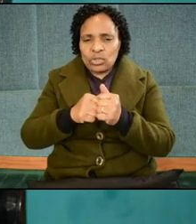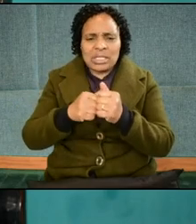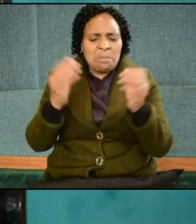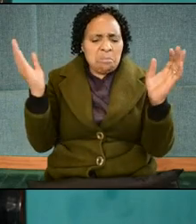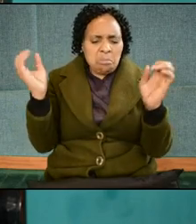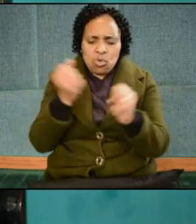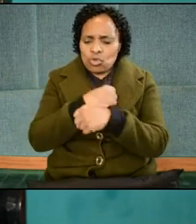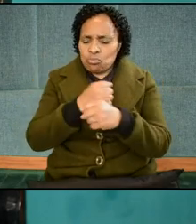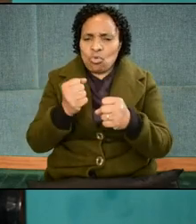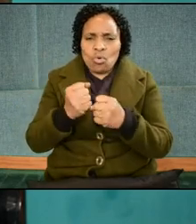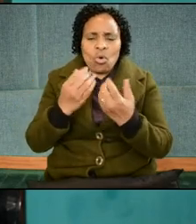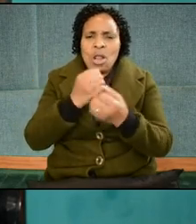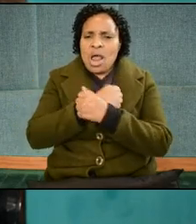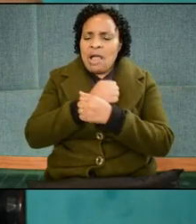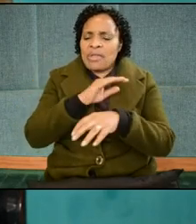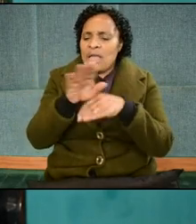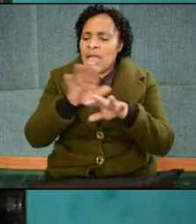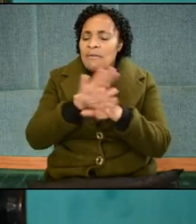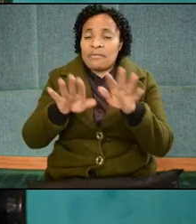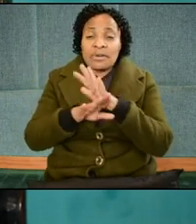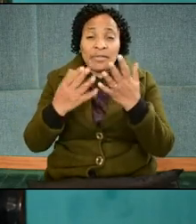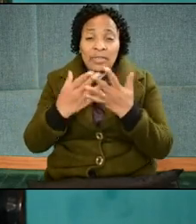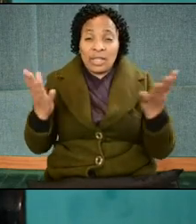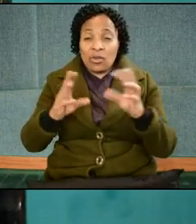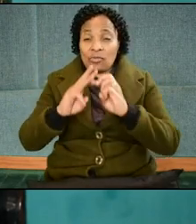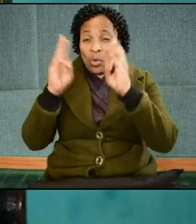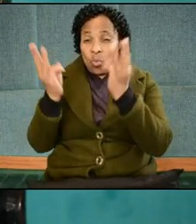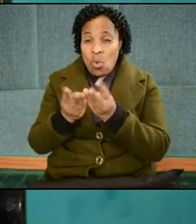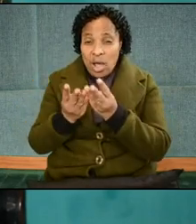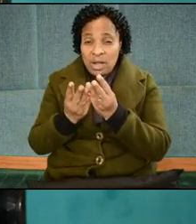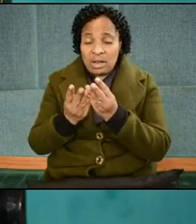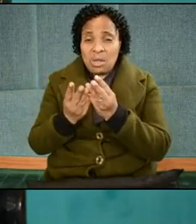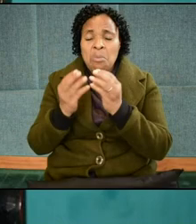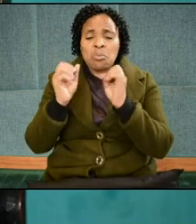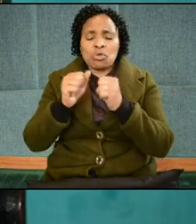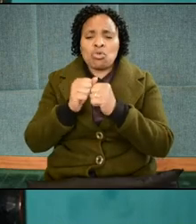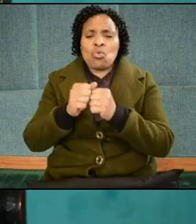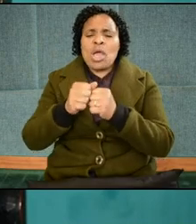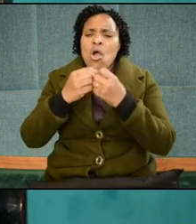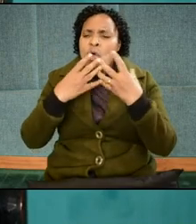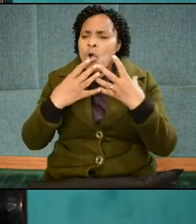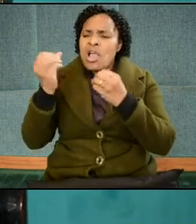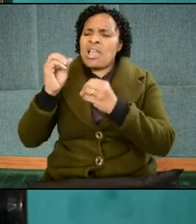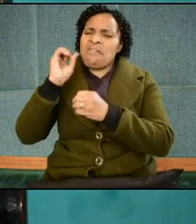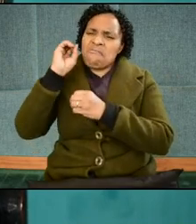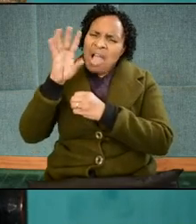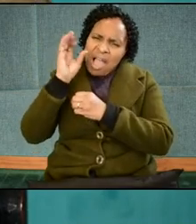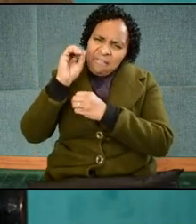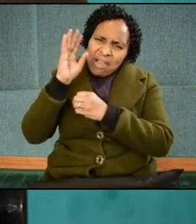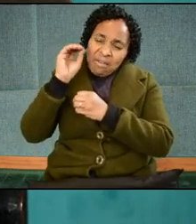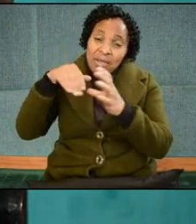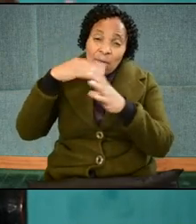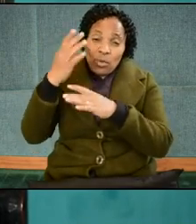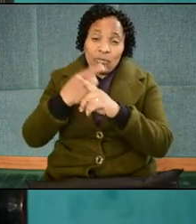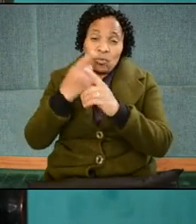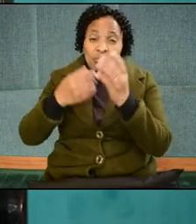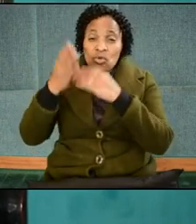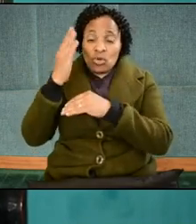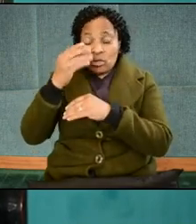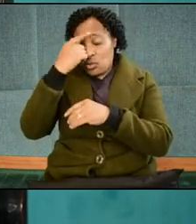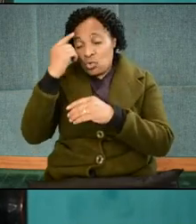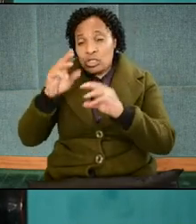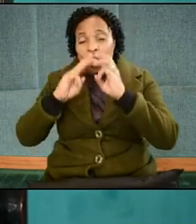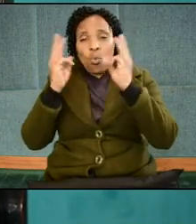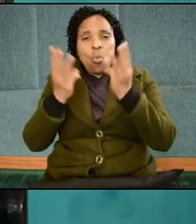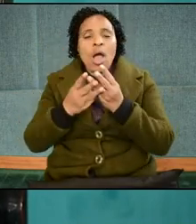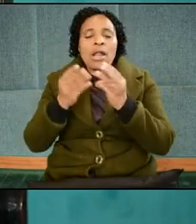that's why we're told again in James, if we love the world, we're drifting farther and farther away from God, because the world does not do what God